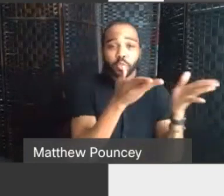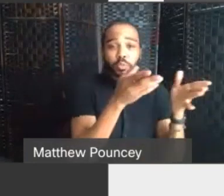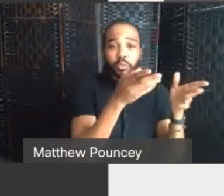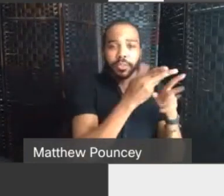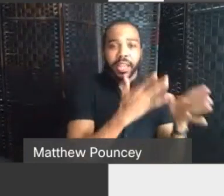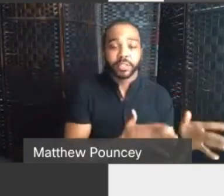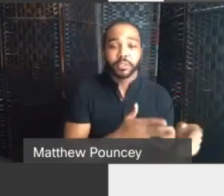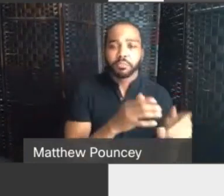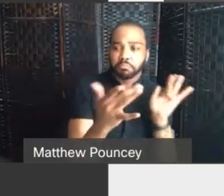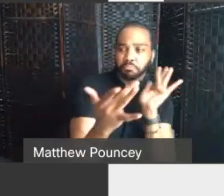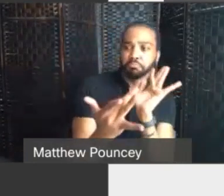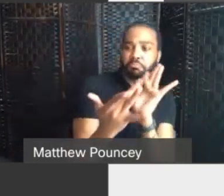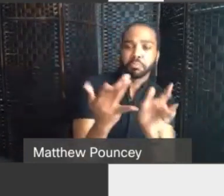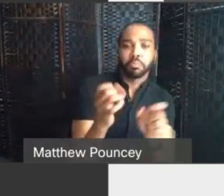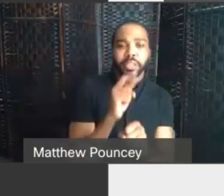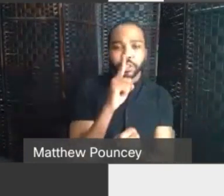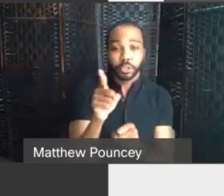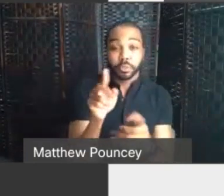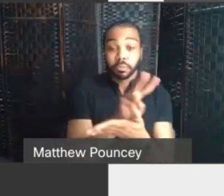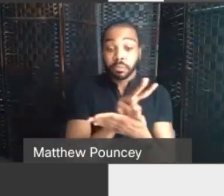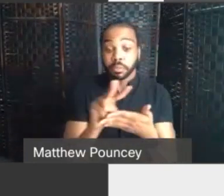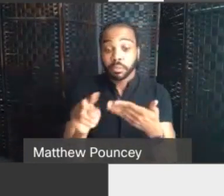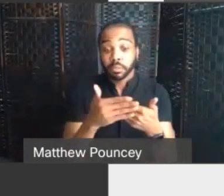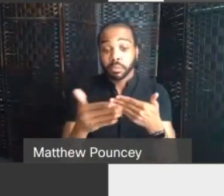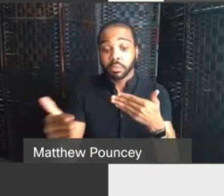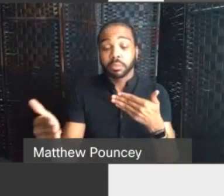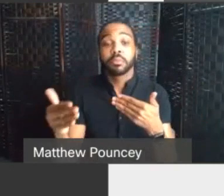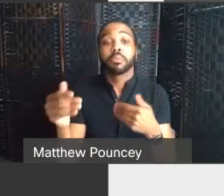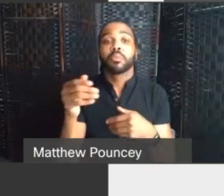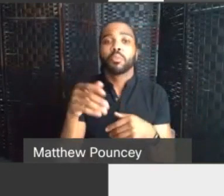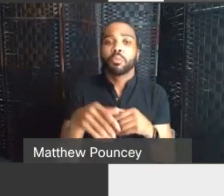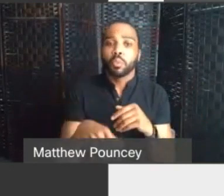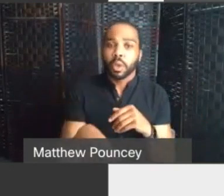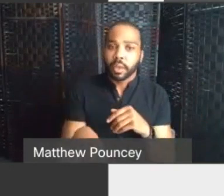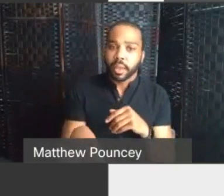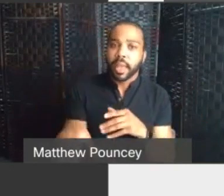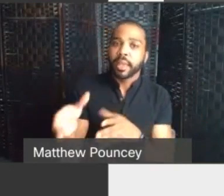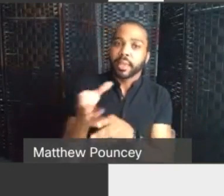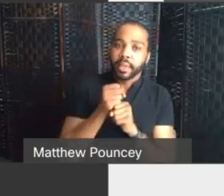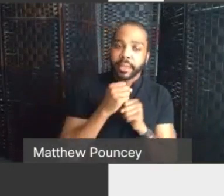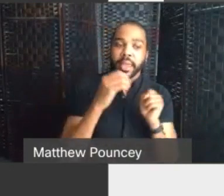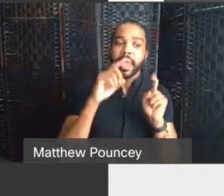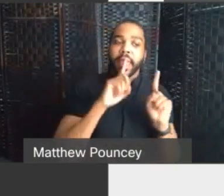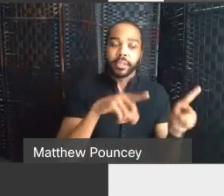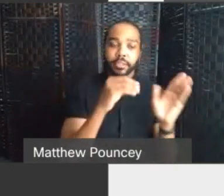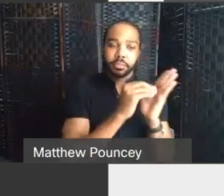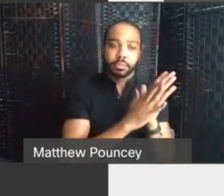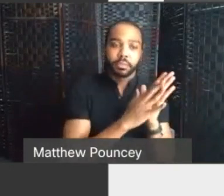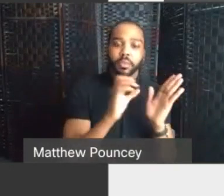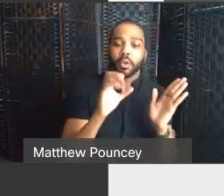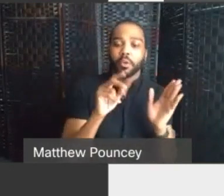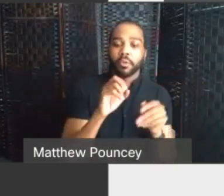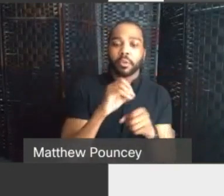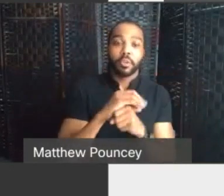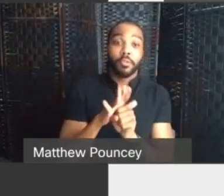ensure that over the next 2 weeks, an answer is entered in terms of COVID status for every person.